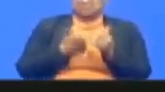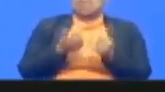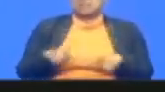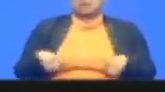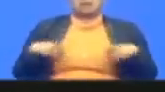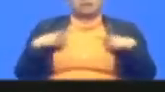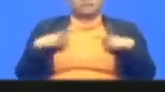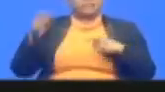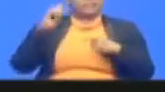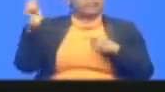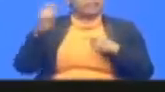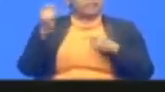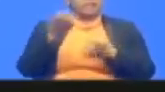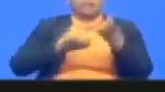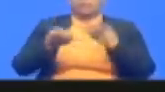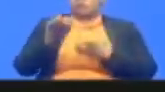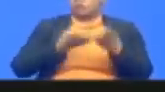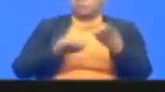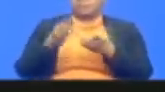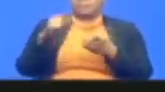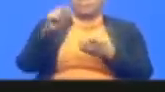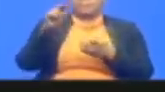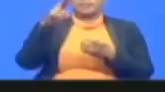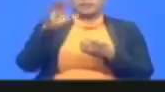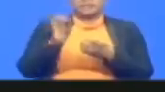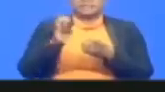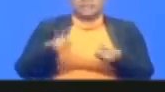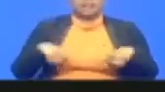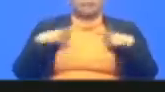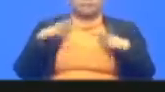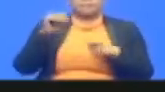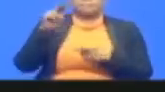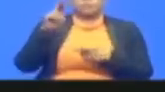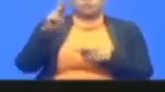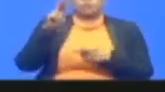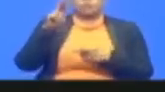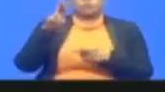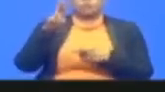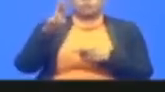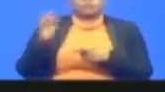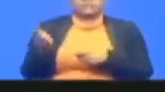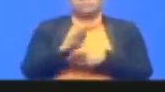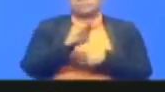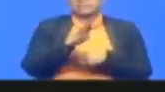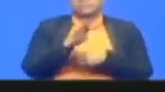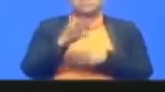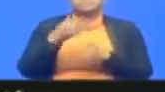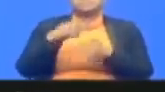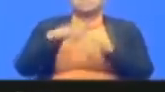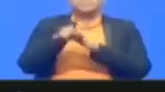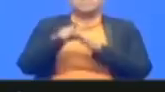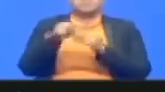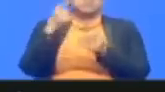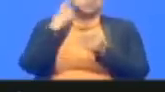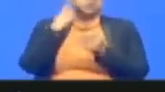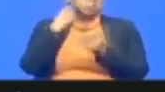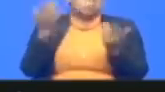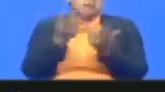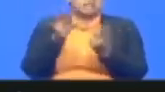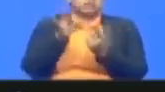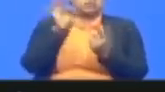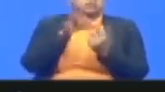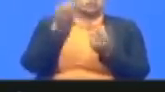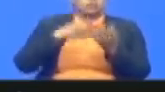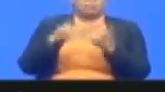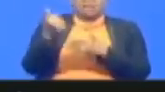Kenyan economy. Grace Ngaiza, a resident of Mukuru Kwanjenga slums, takes us to her shop of choice, where she will get